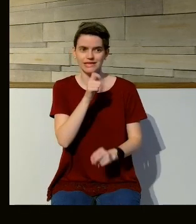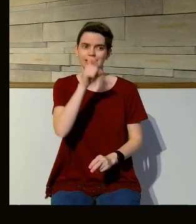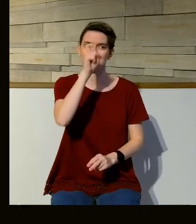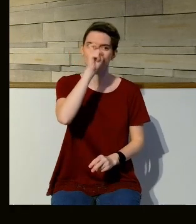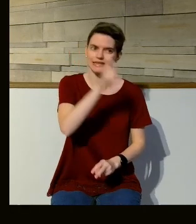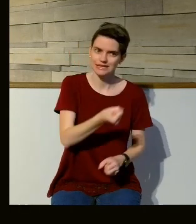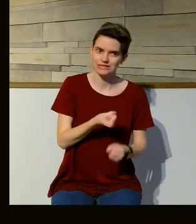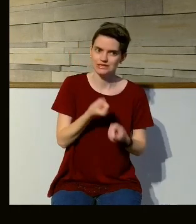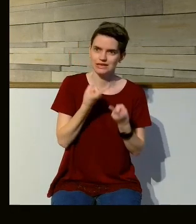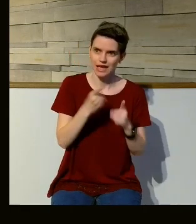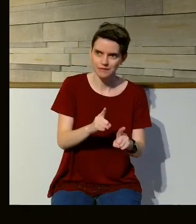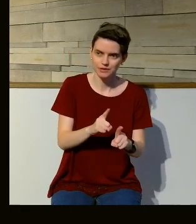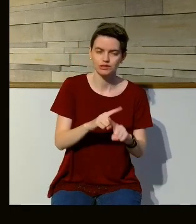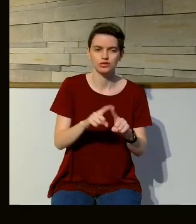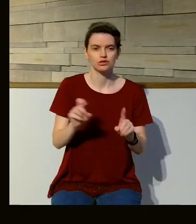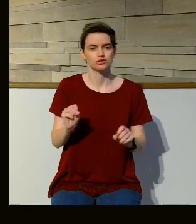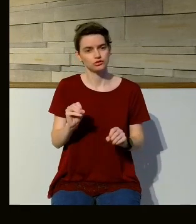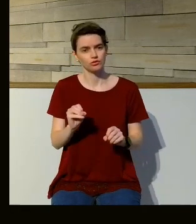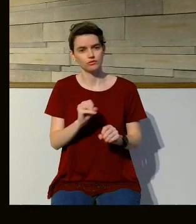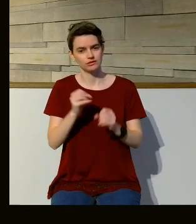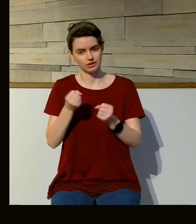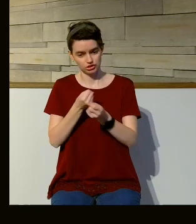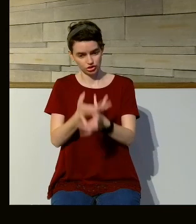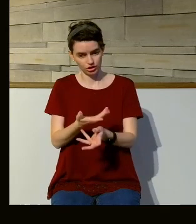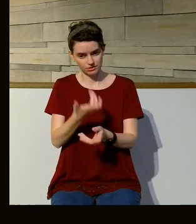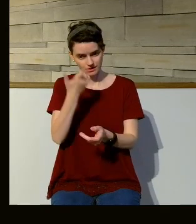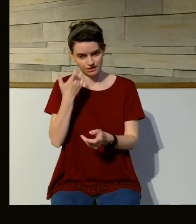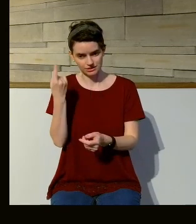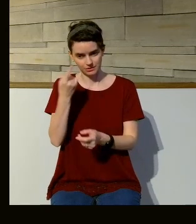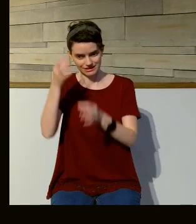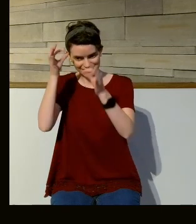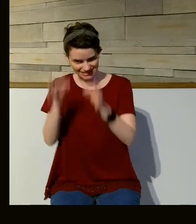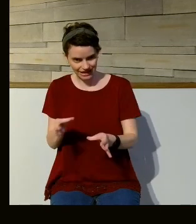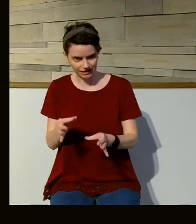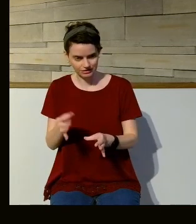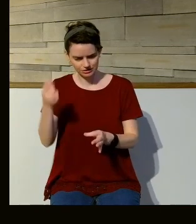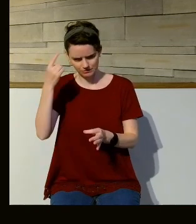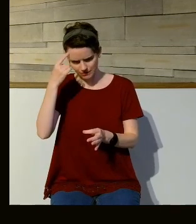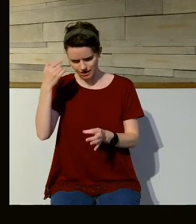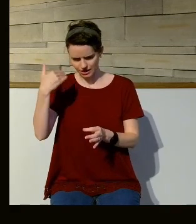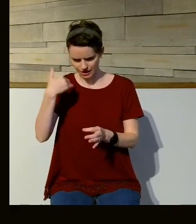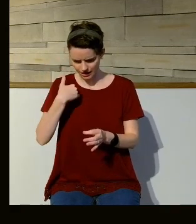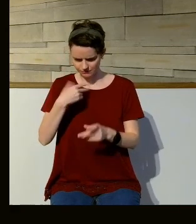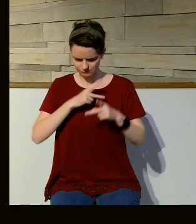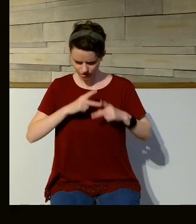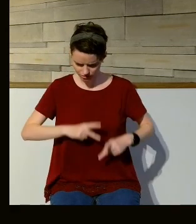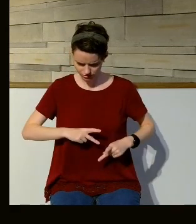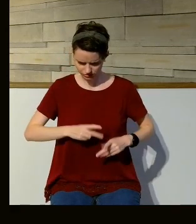exist, so its existence was caused from a decision. Decisions come from minds, which are grounded in wills, which come from